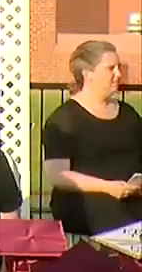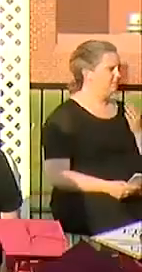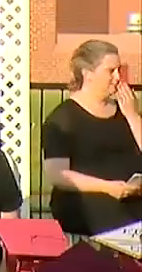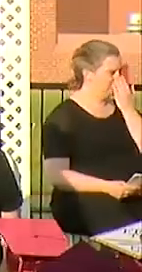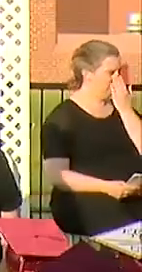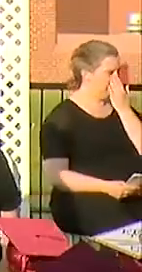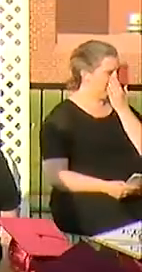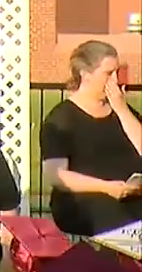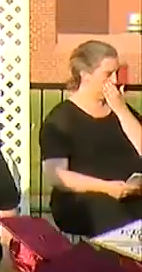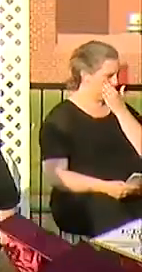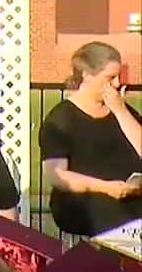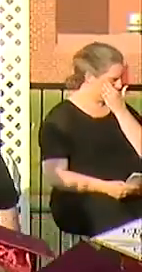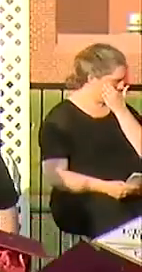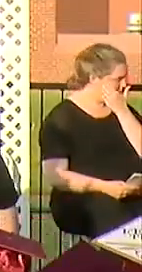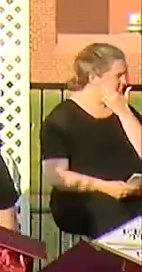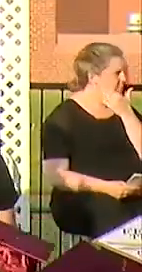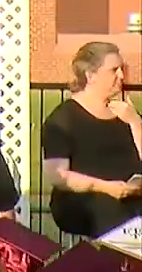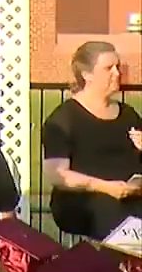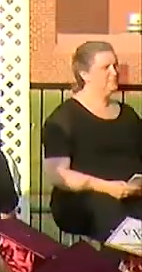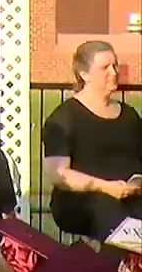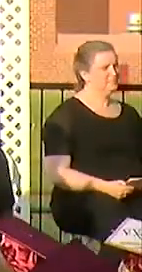Abigail Grace Kidd.